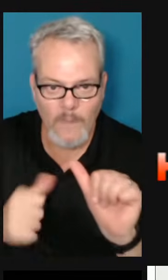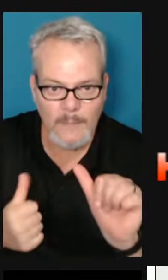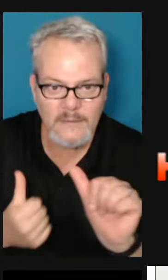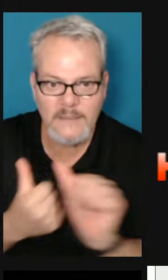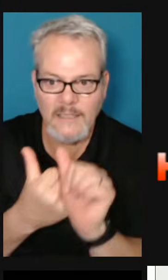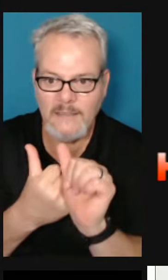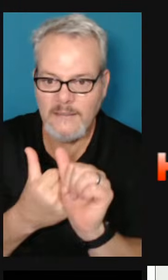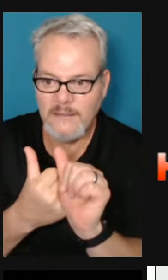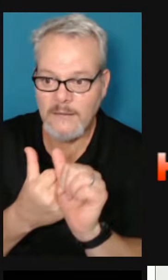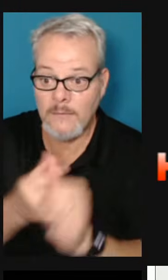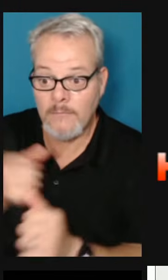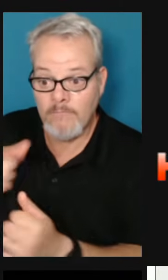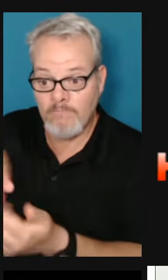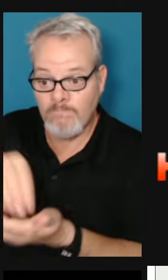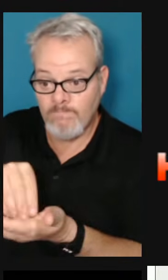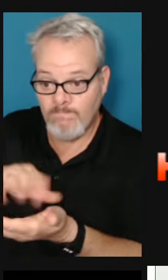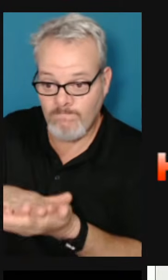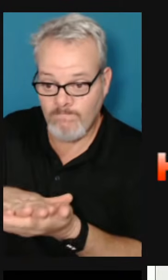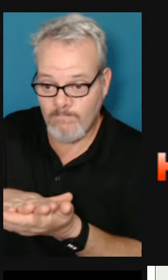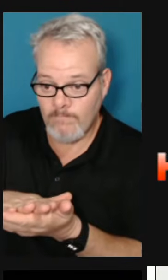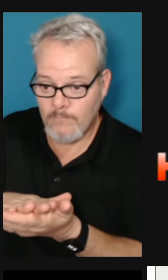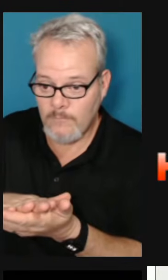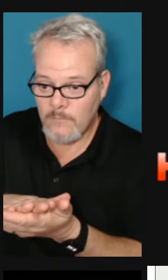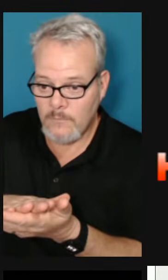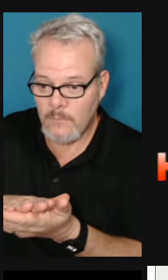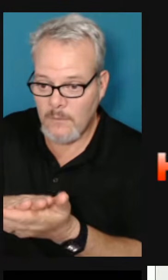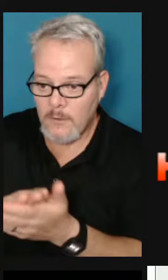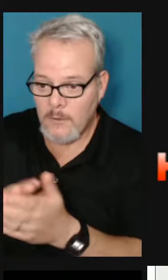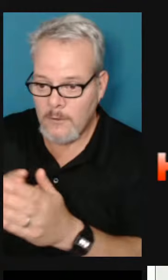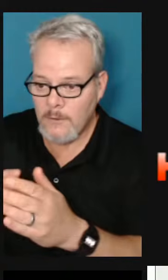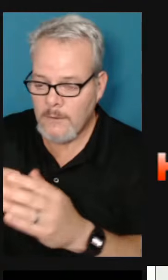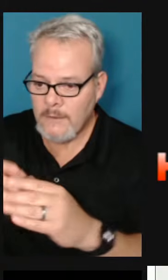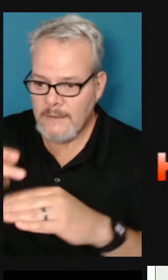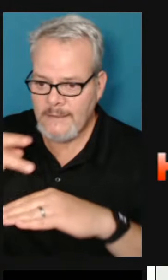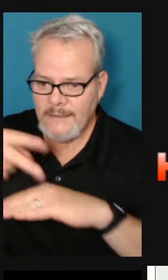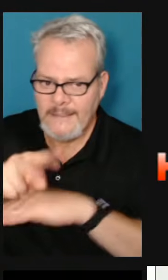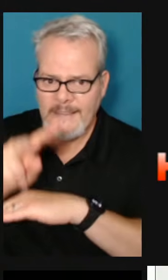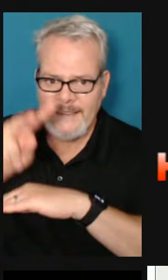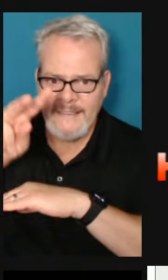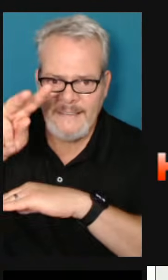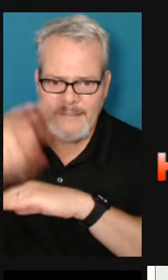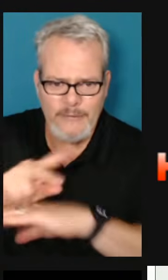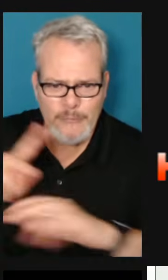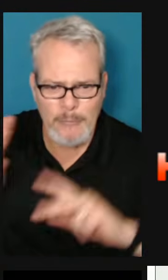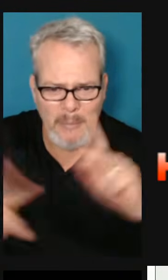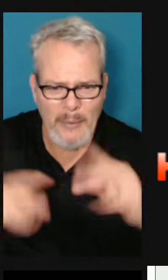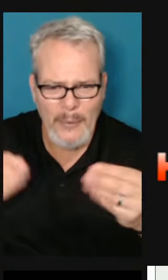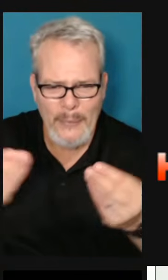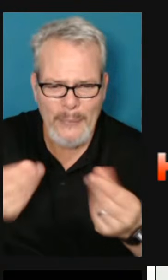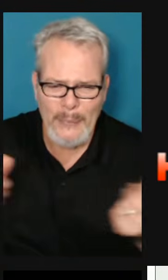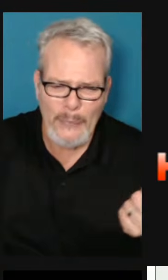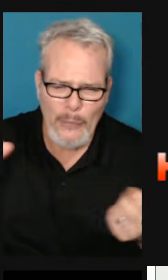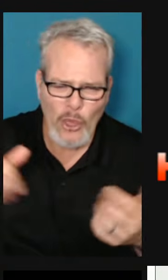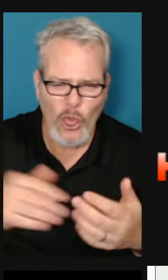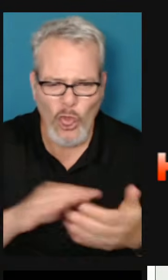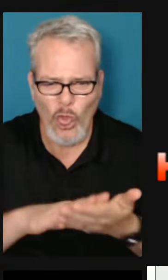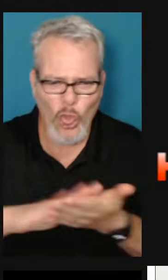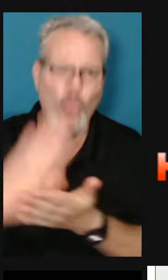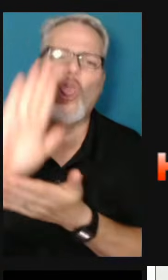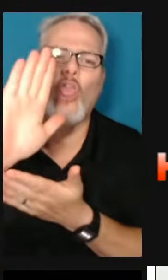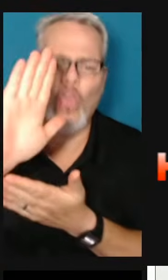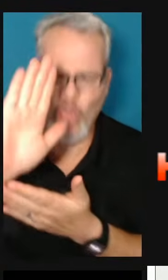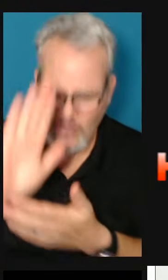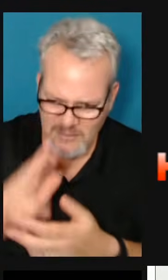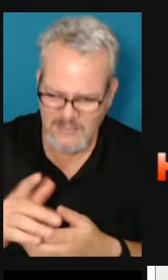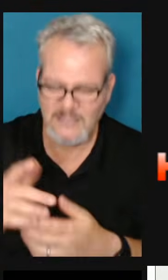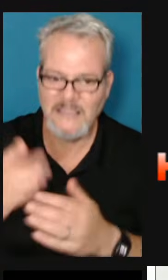note slippery conditions reported in subdivisions where rain is falling on crushed tephra coating some of the roads.